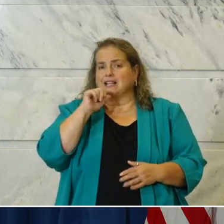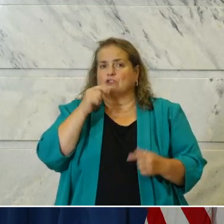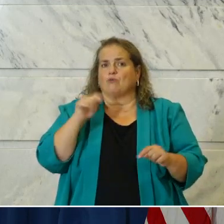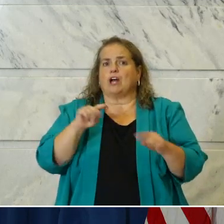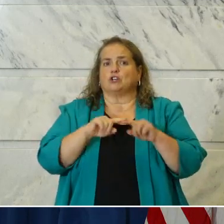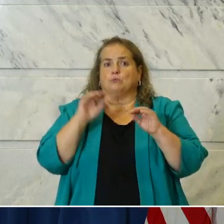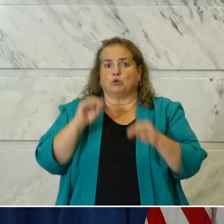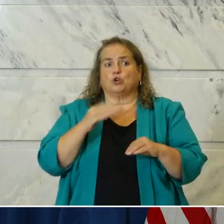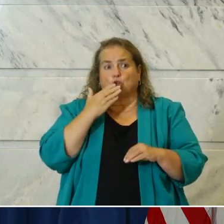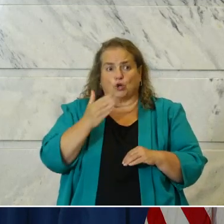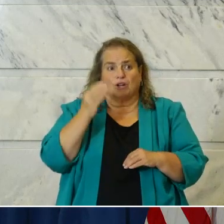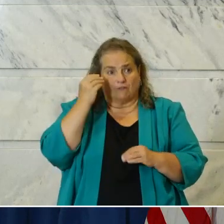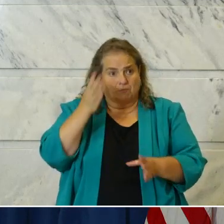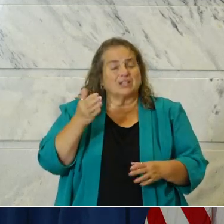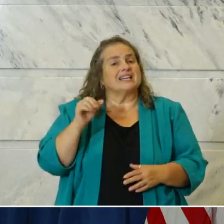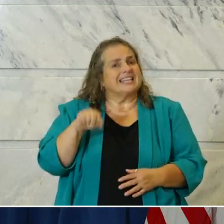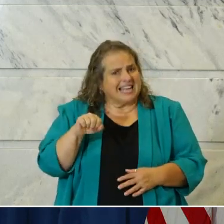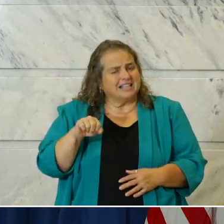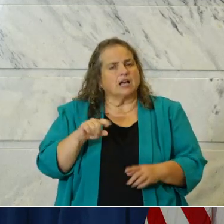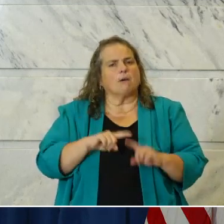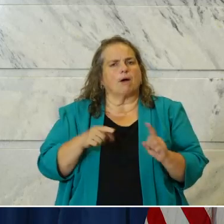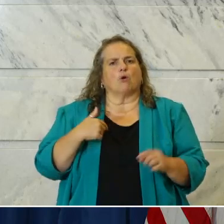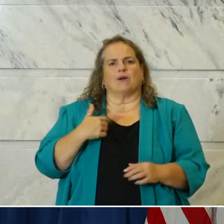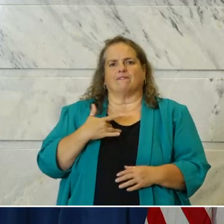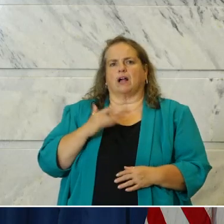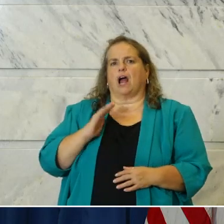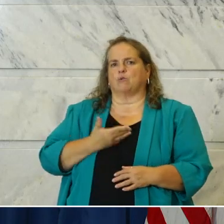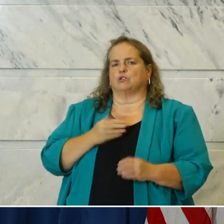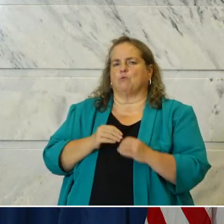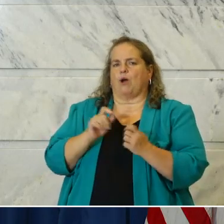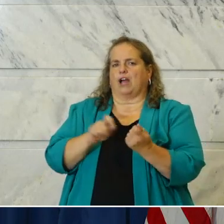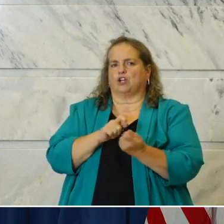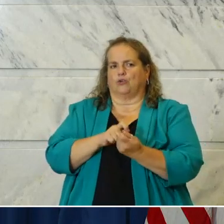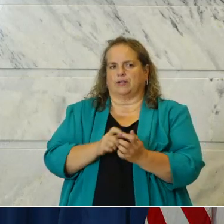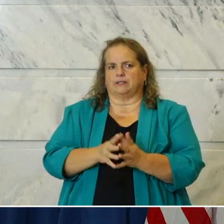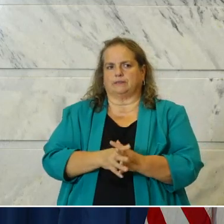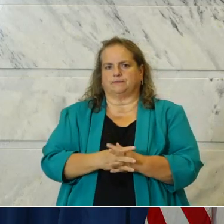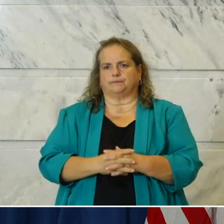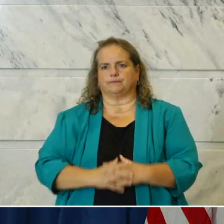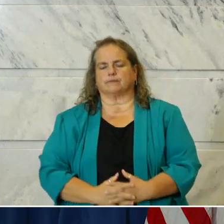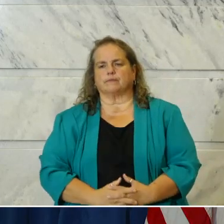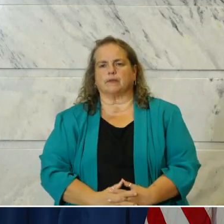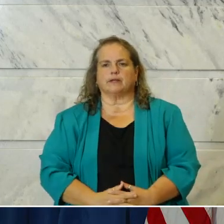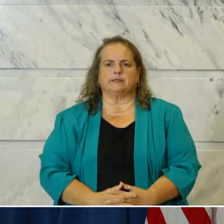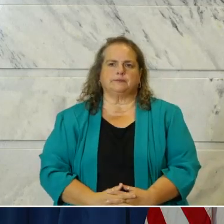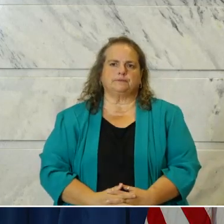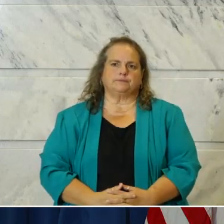good information that people can look at. We just believe ours is more accurate. Tom?